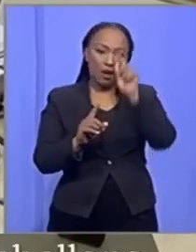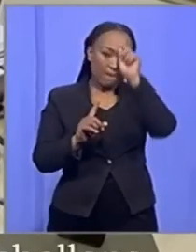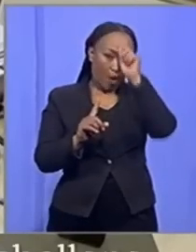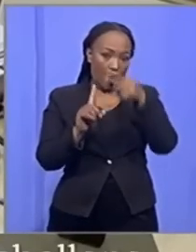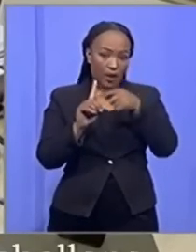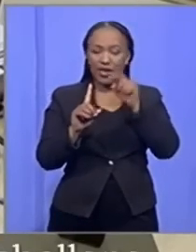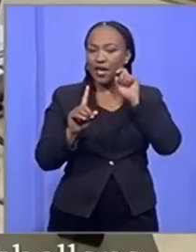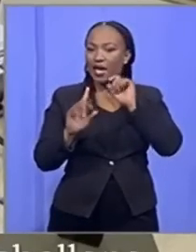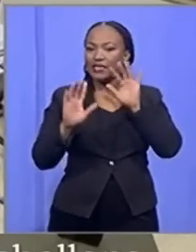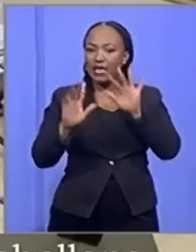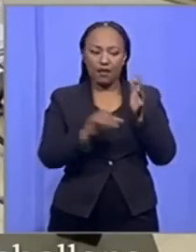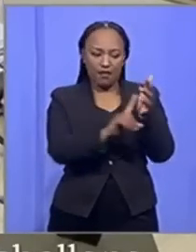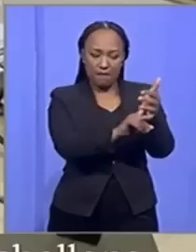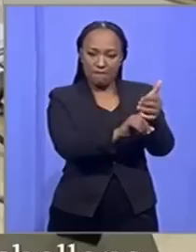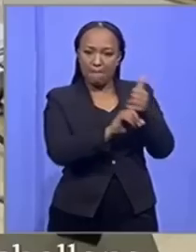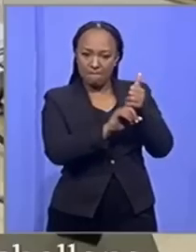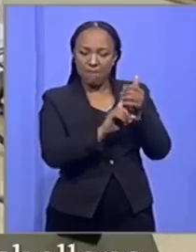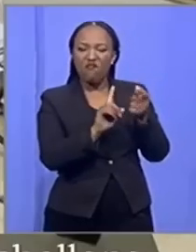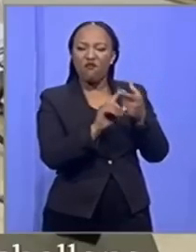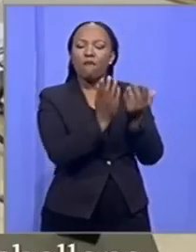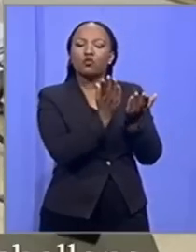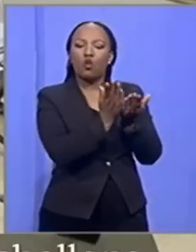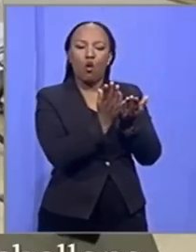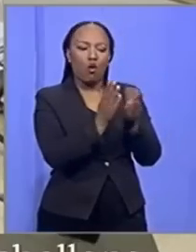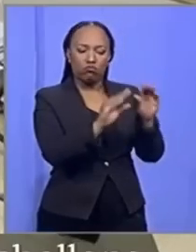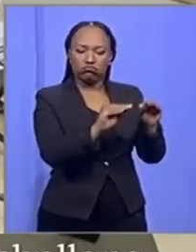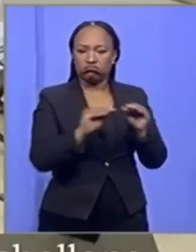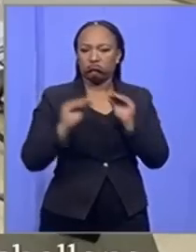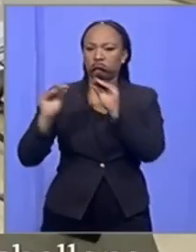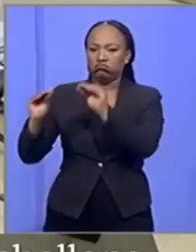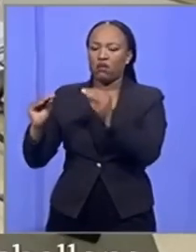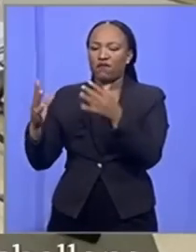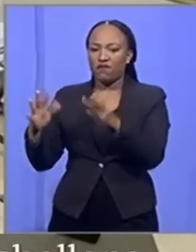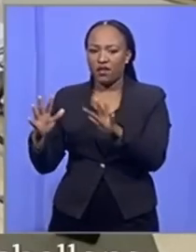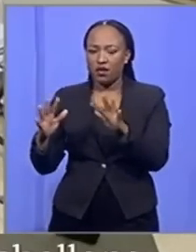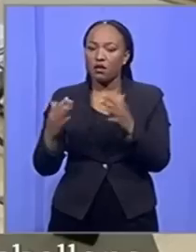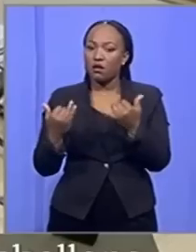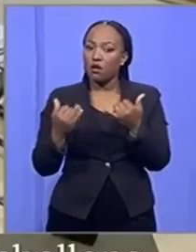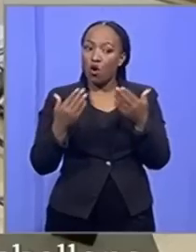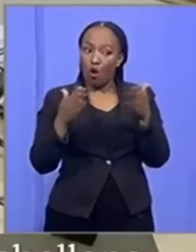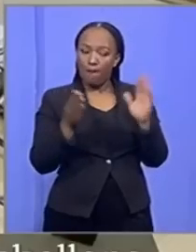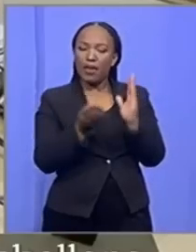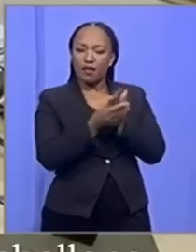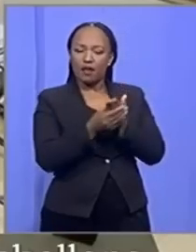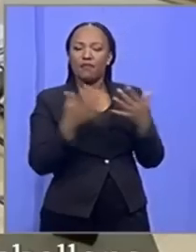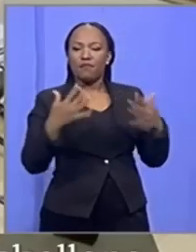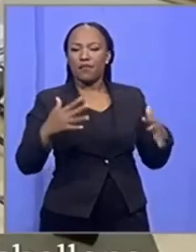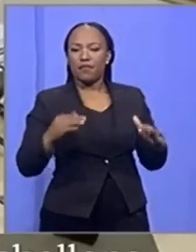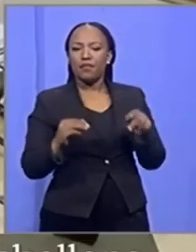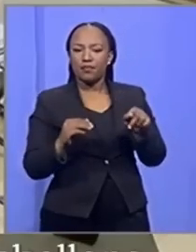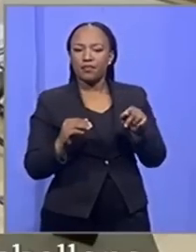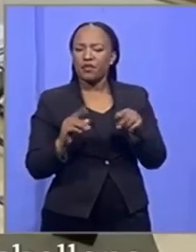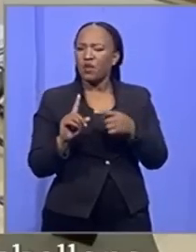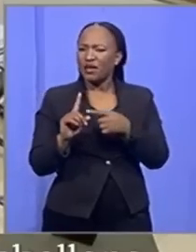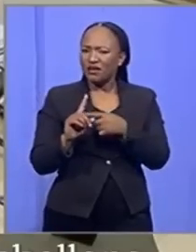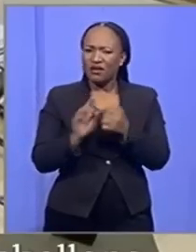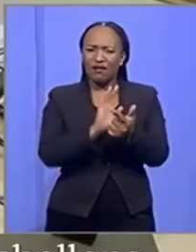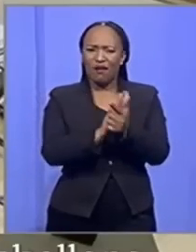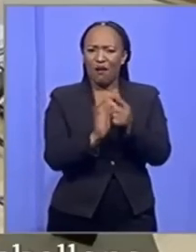10 go tšwa sekolong. Molato o utswi o e leng gore o sepelana le tlholo ya